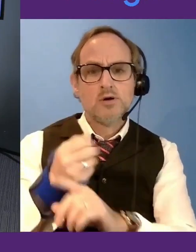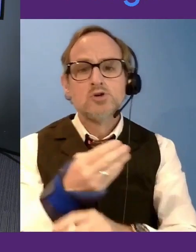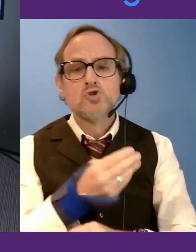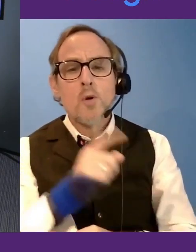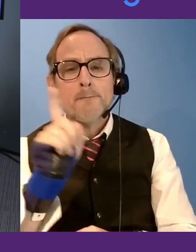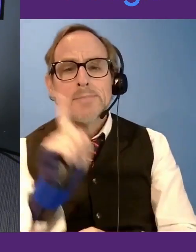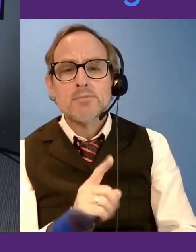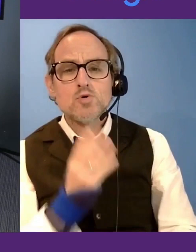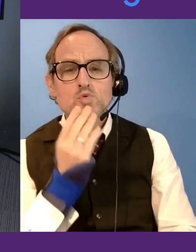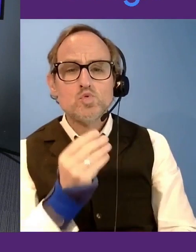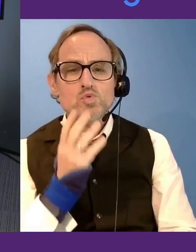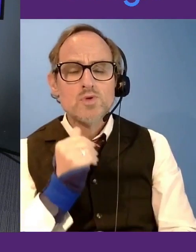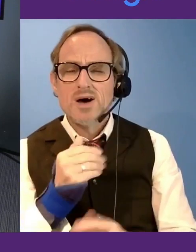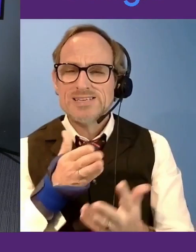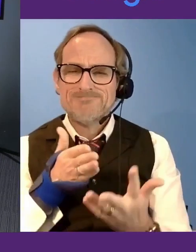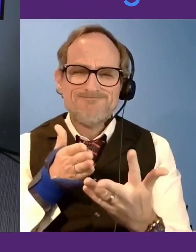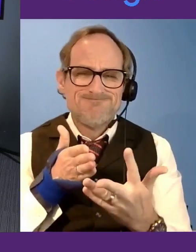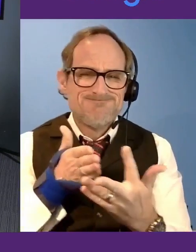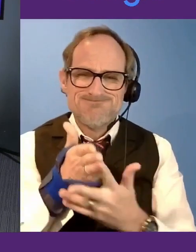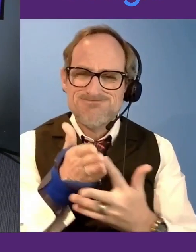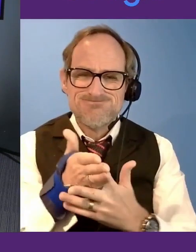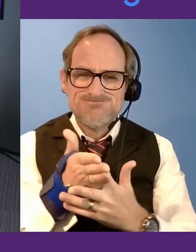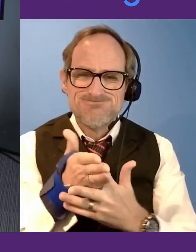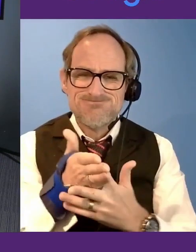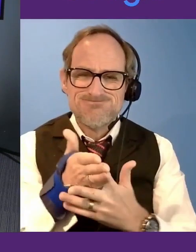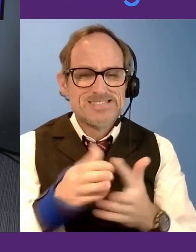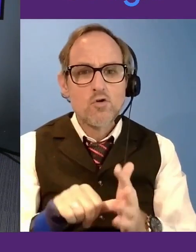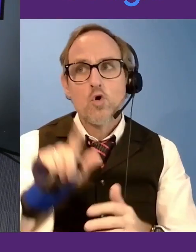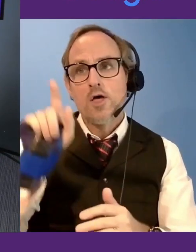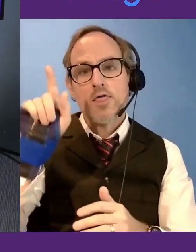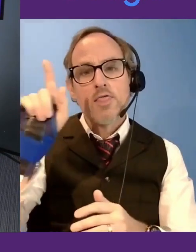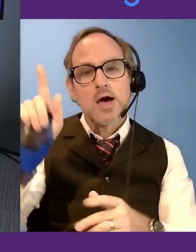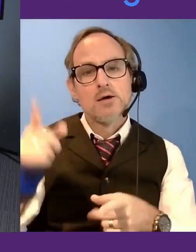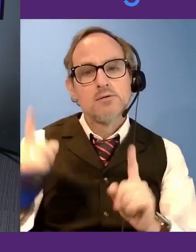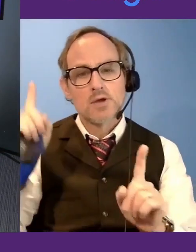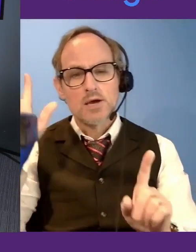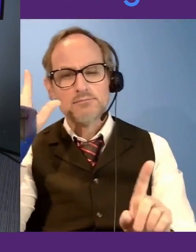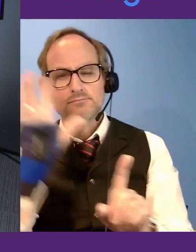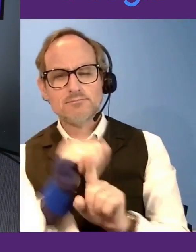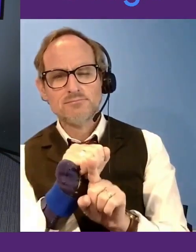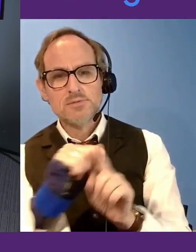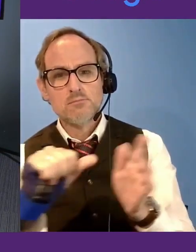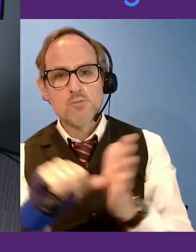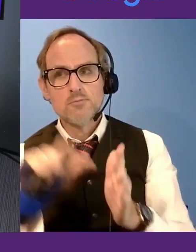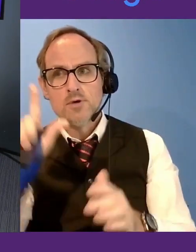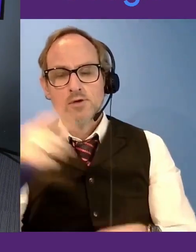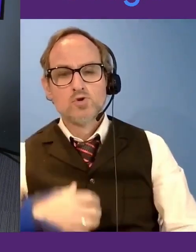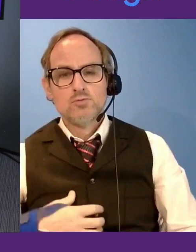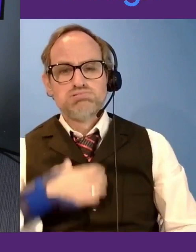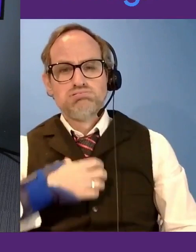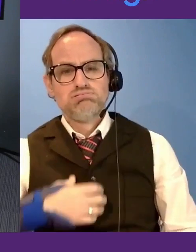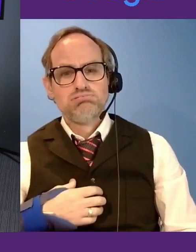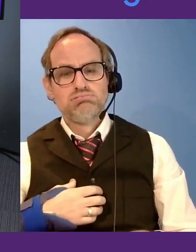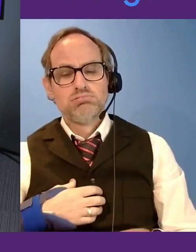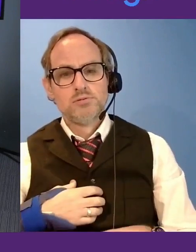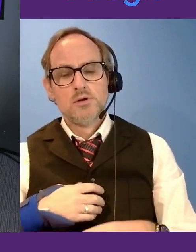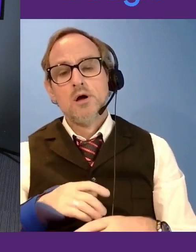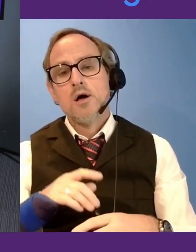I've used that one a lot. So, you know, I gets my 5 gold stars as well.